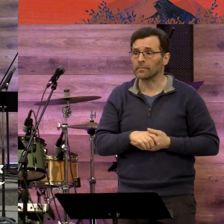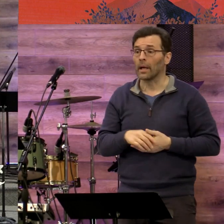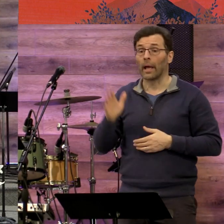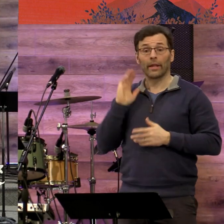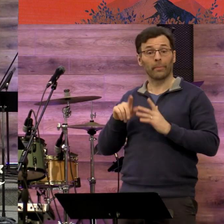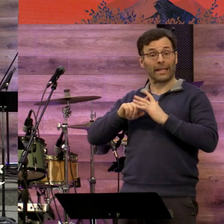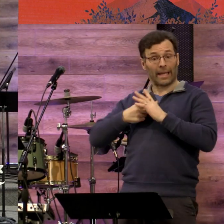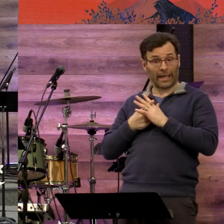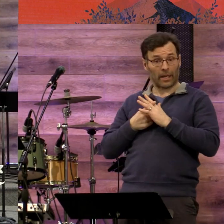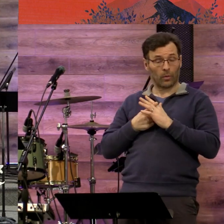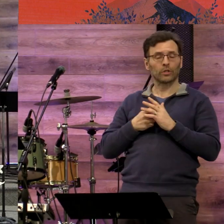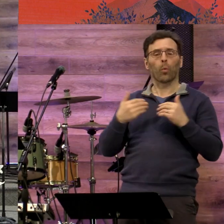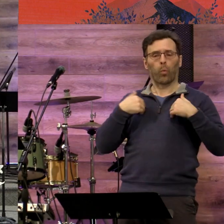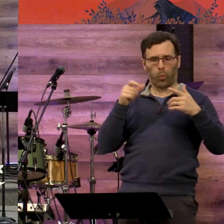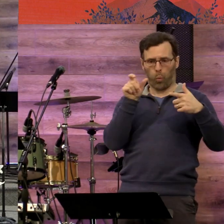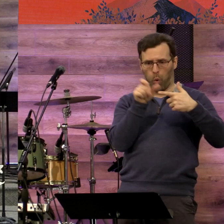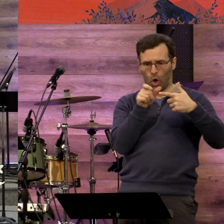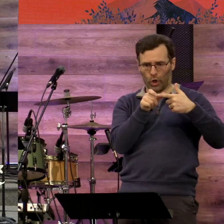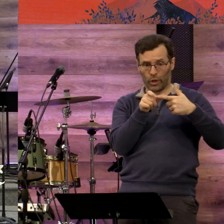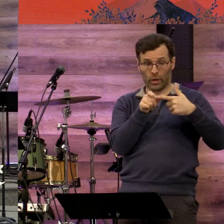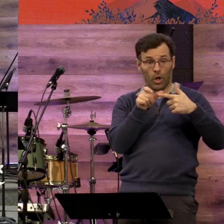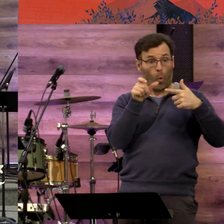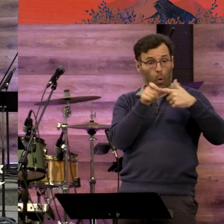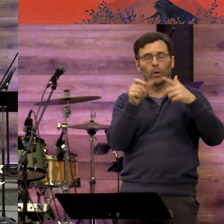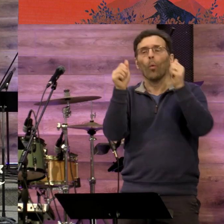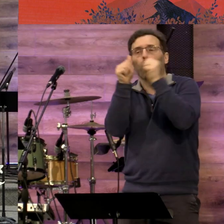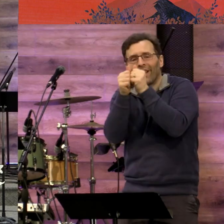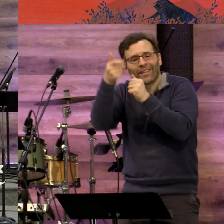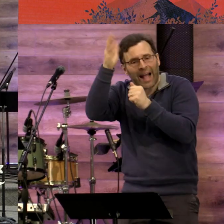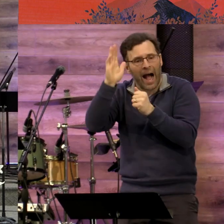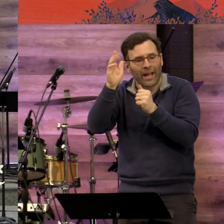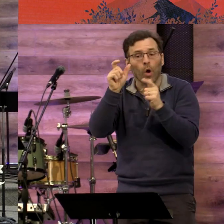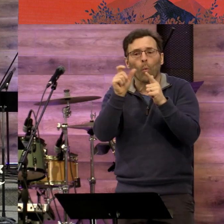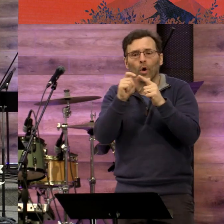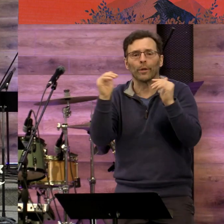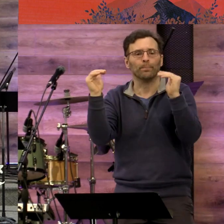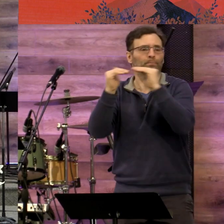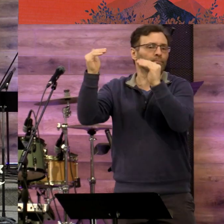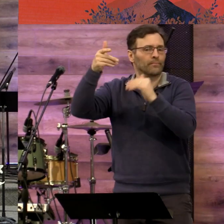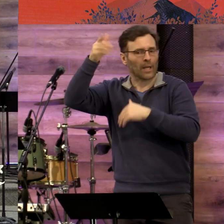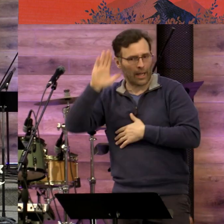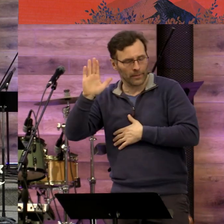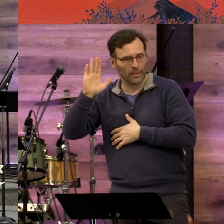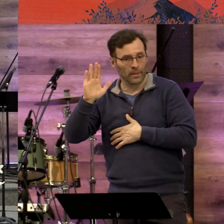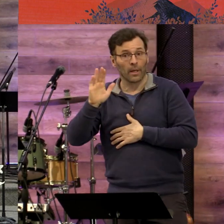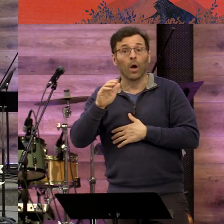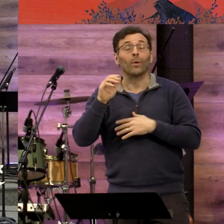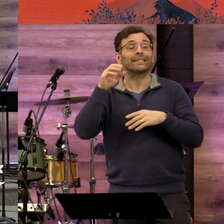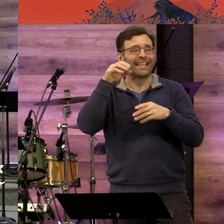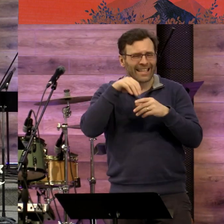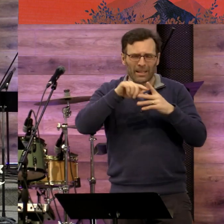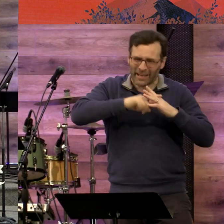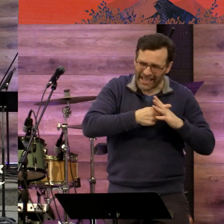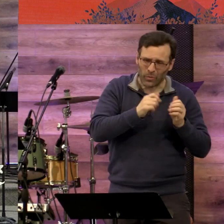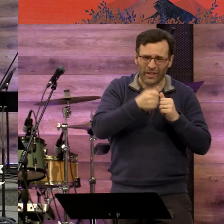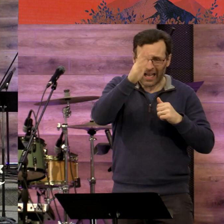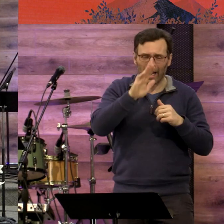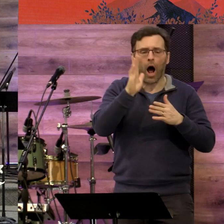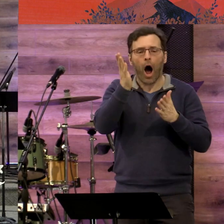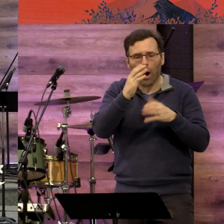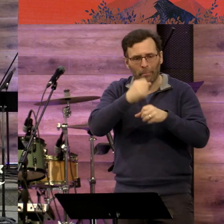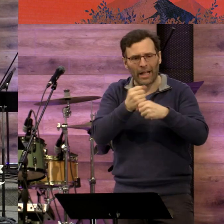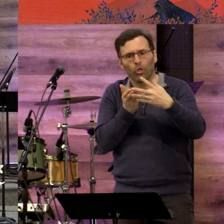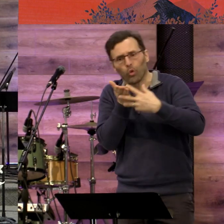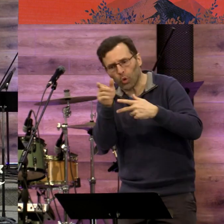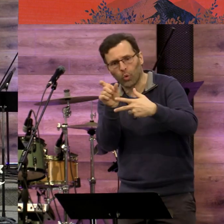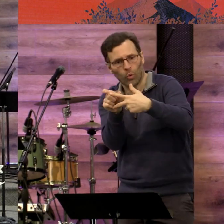the Word, and the Word was with God, and the Word was God. He was in the beginning with God. All things were made through him, and